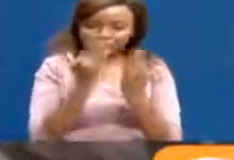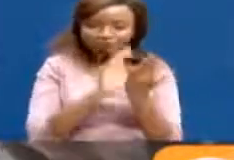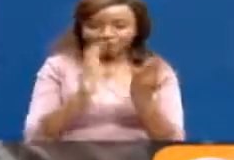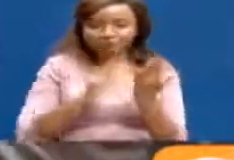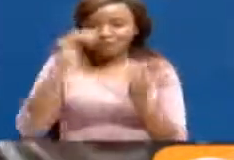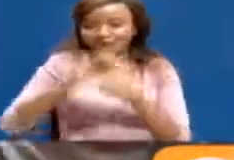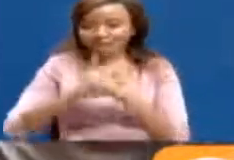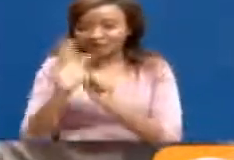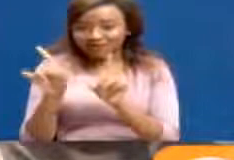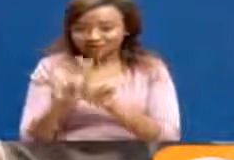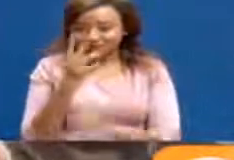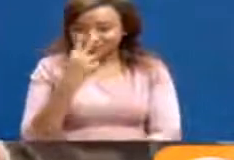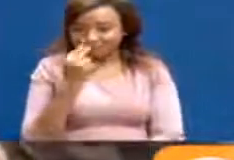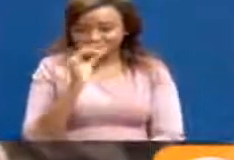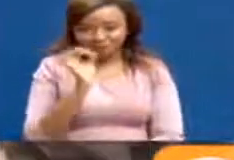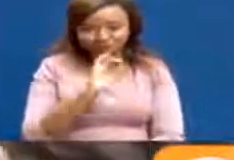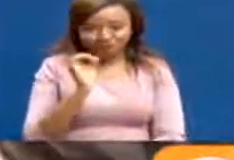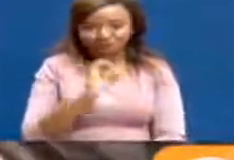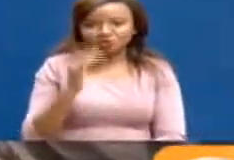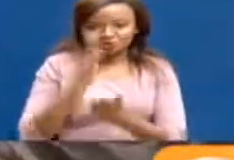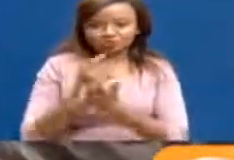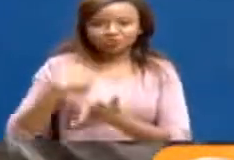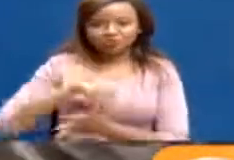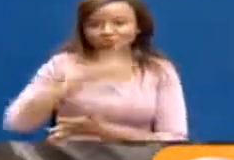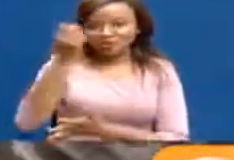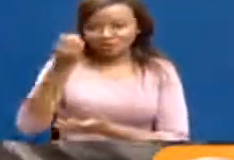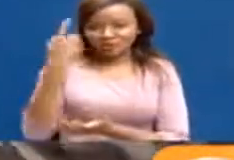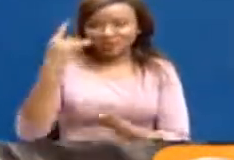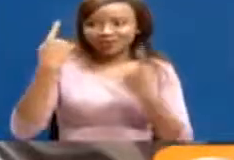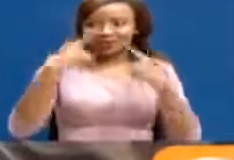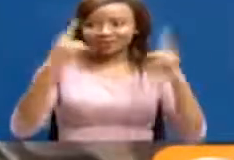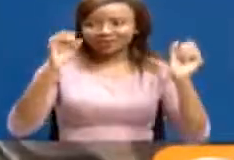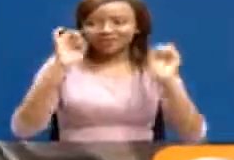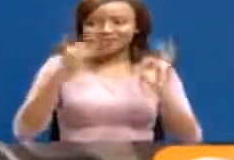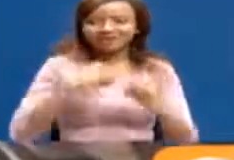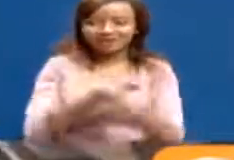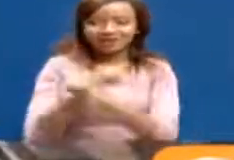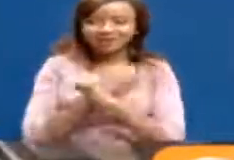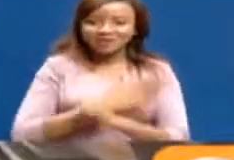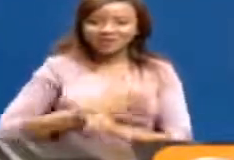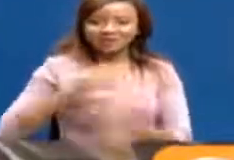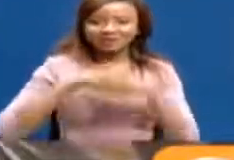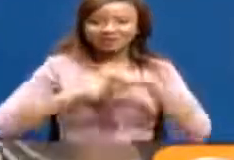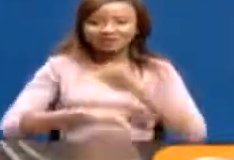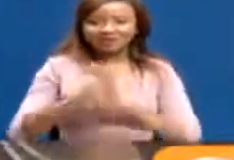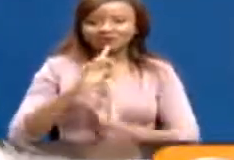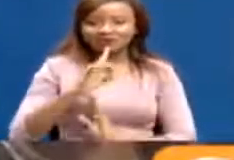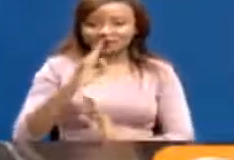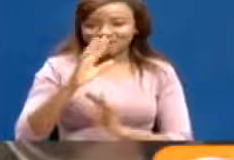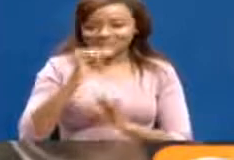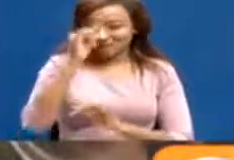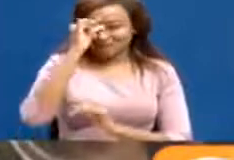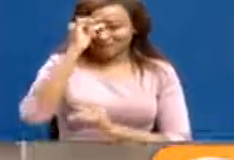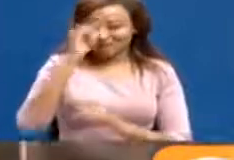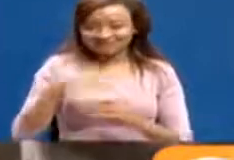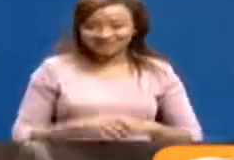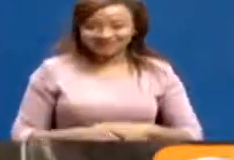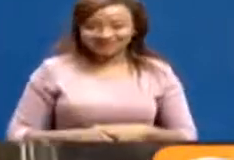sio kama homa. We'll do all we can do to keep you safe and effective, so please follow the government directives.